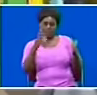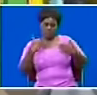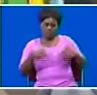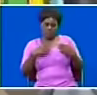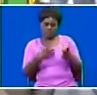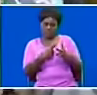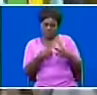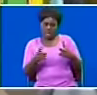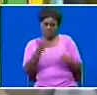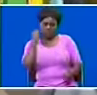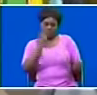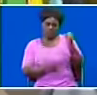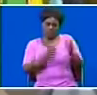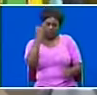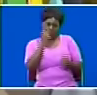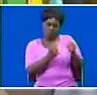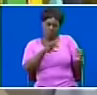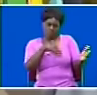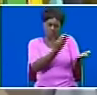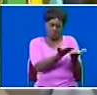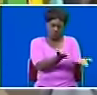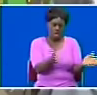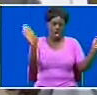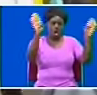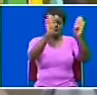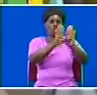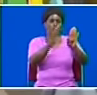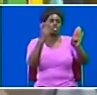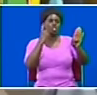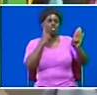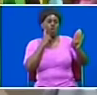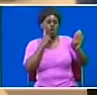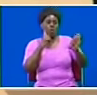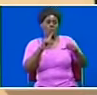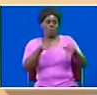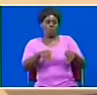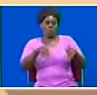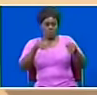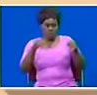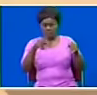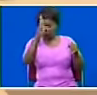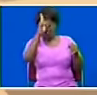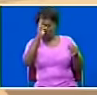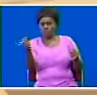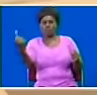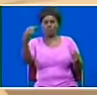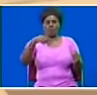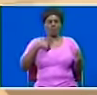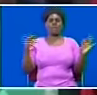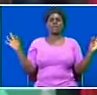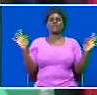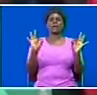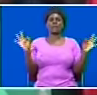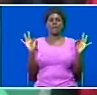wakianza kukimbizana. Kufikia pale ikabidi tukafunga maduka na kungojea maofisa wa polisi. Leo nimeshangaa